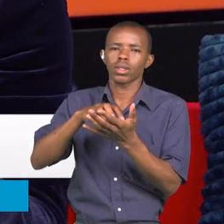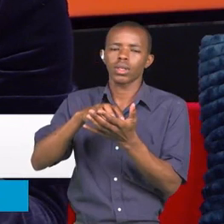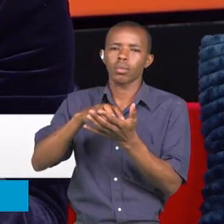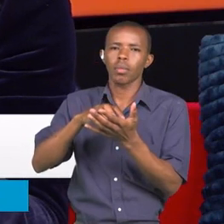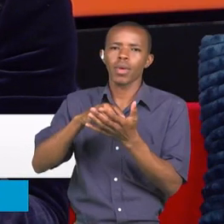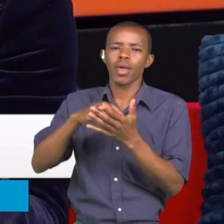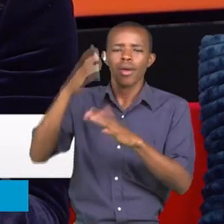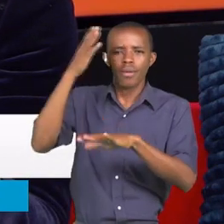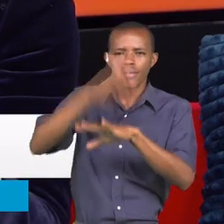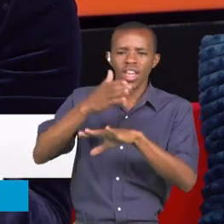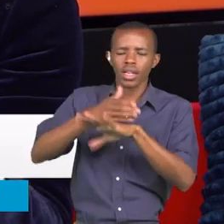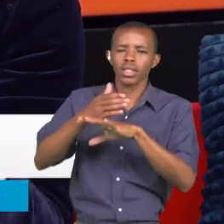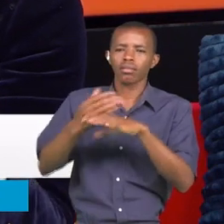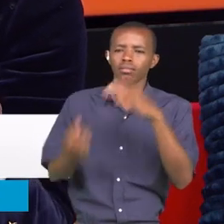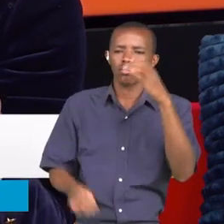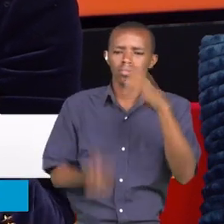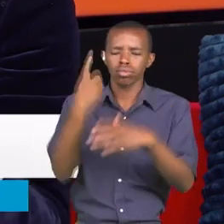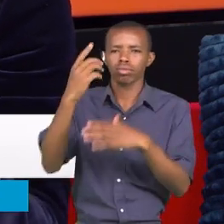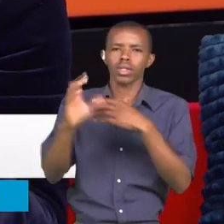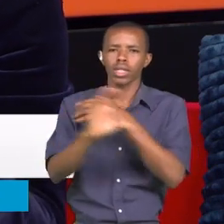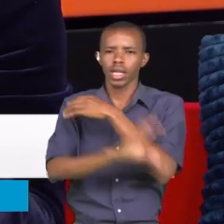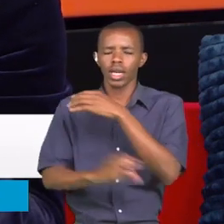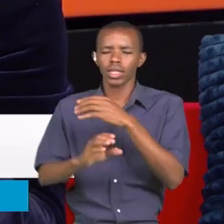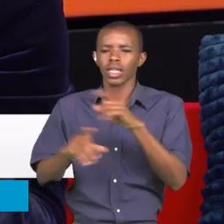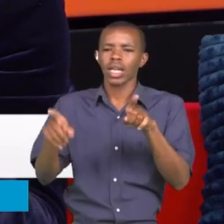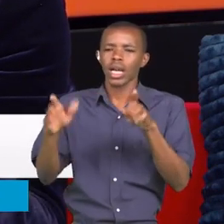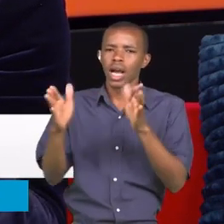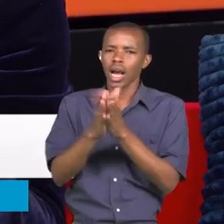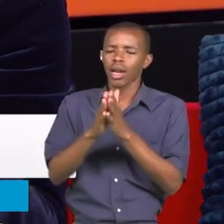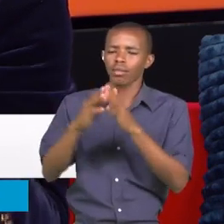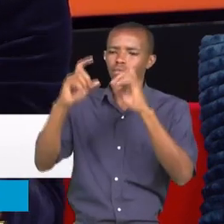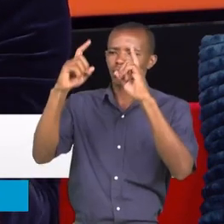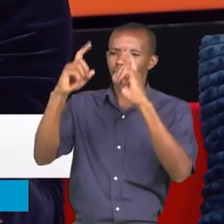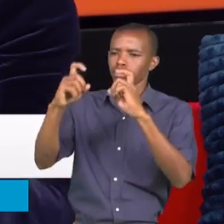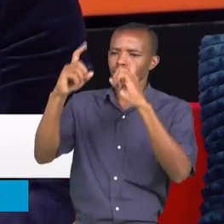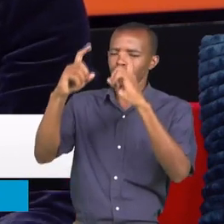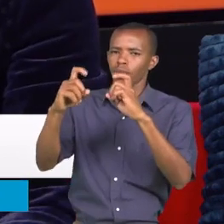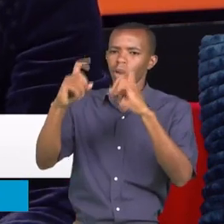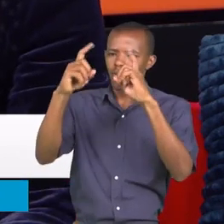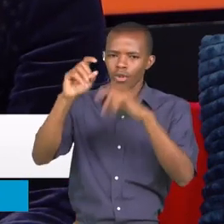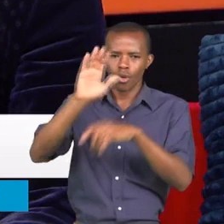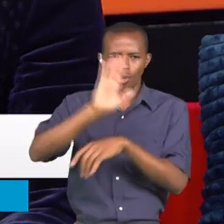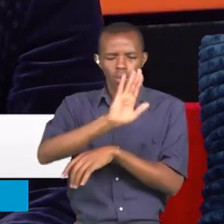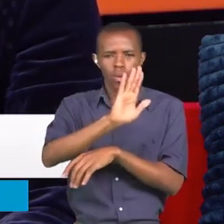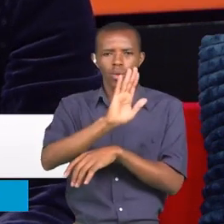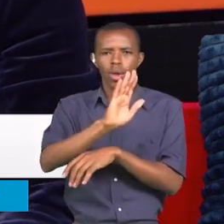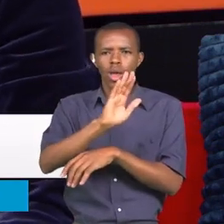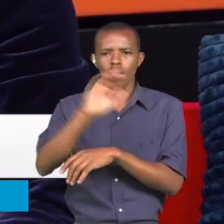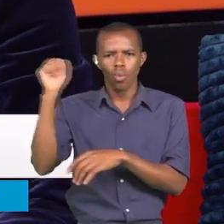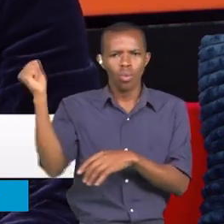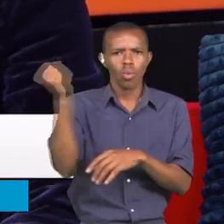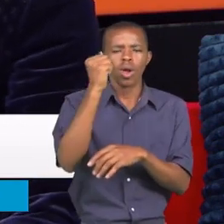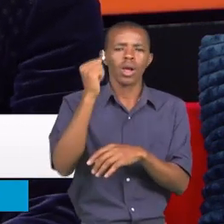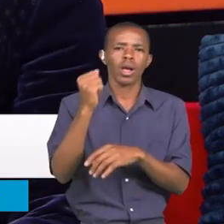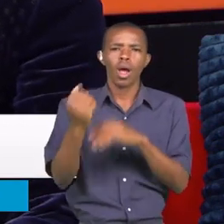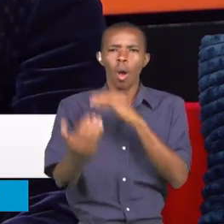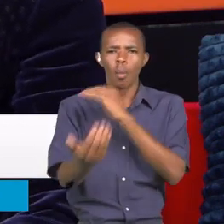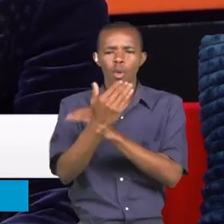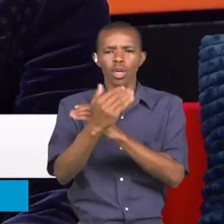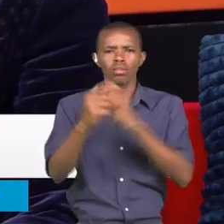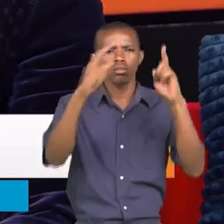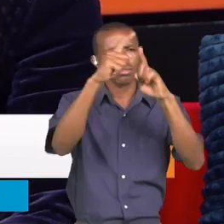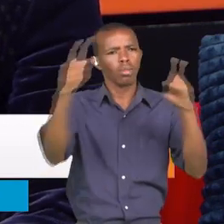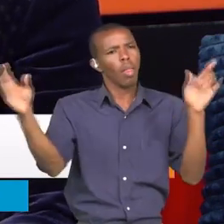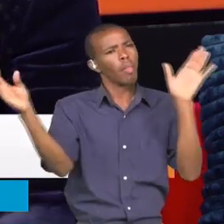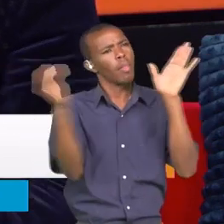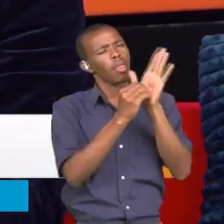Plagiarism also on the rise here in the country. Even photos, goodness. Mm. For your own photos, like unaamka asubuhi unapata photo yako kwa billboard, now you wonder,